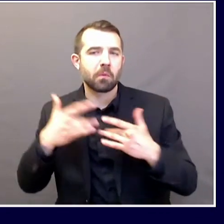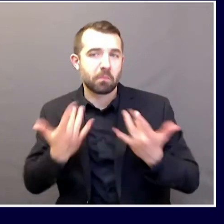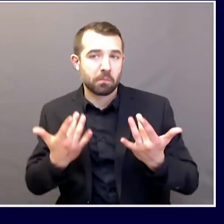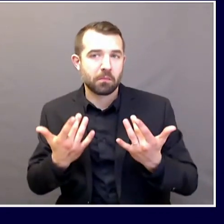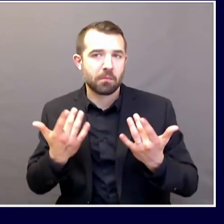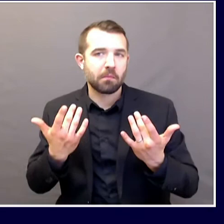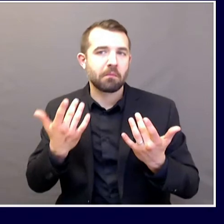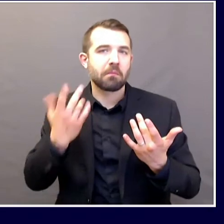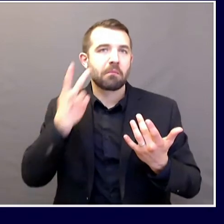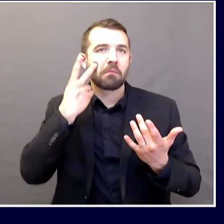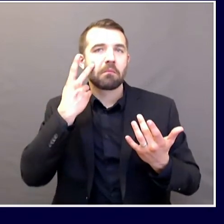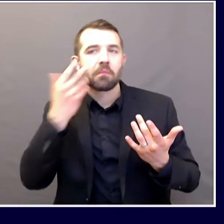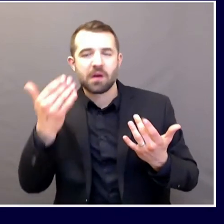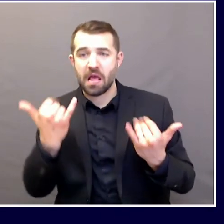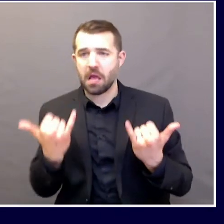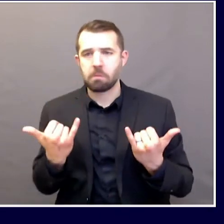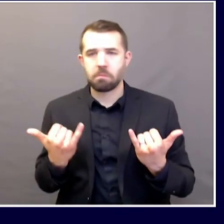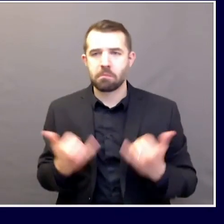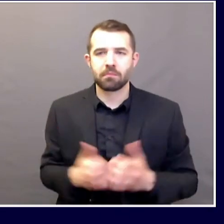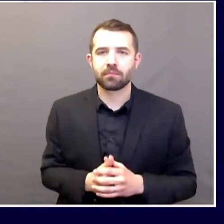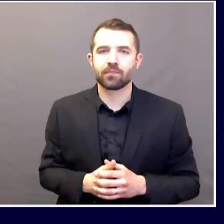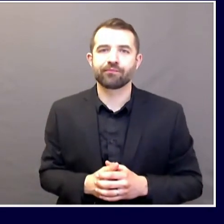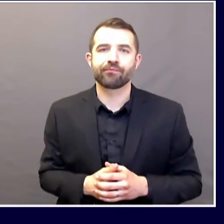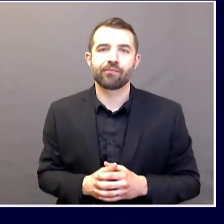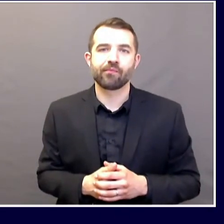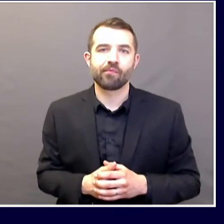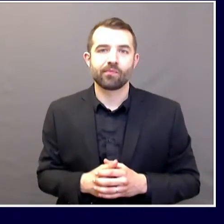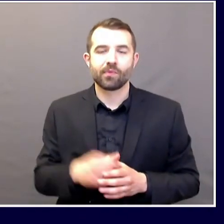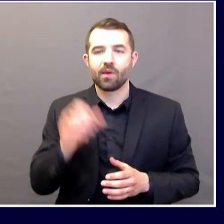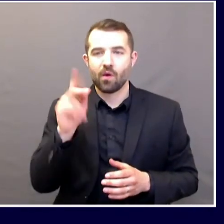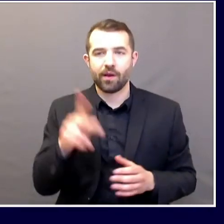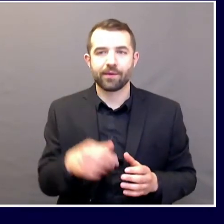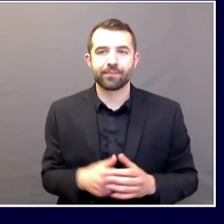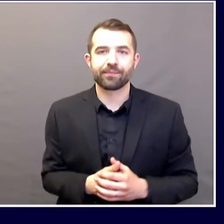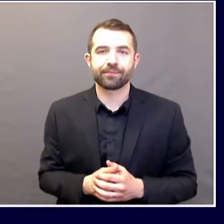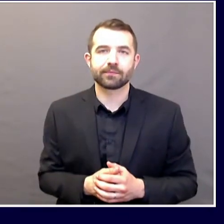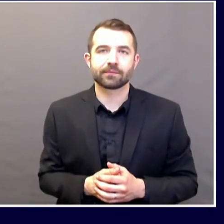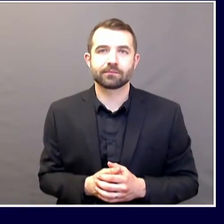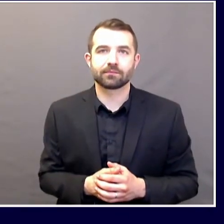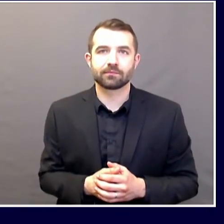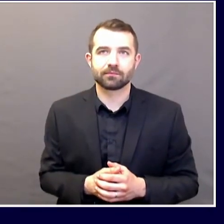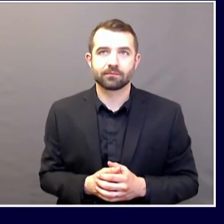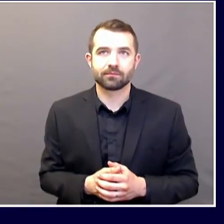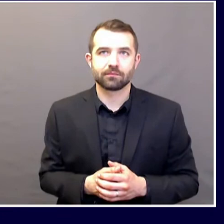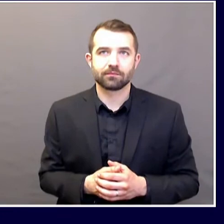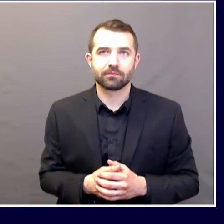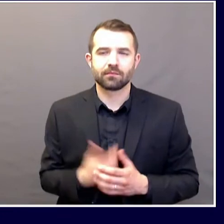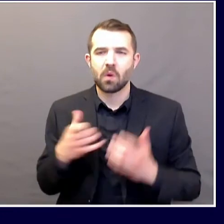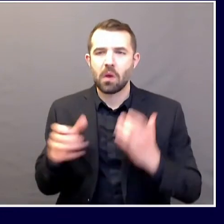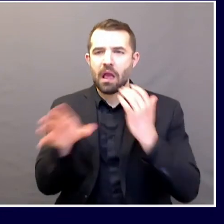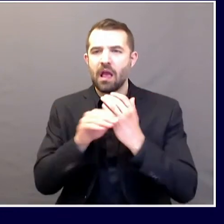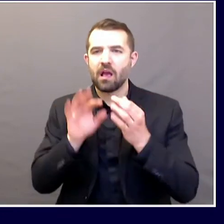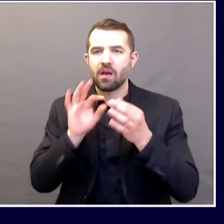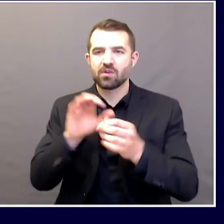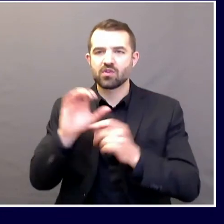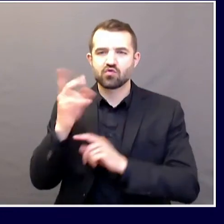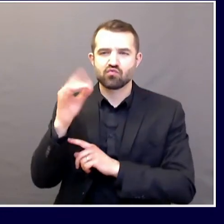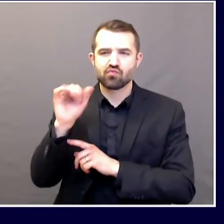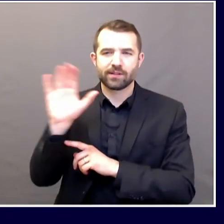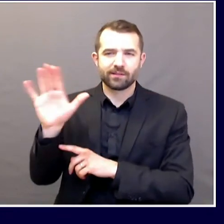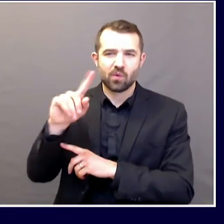Okay, good to know. And to follow up on Chris's question, with the increase in cases among younger